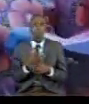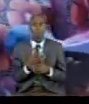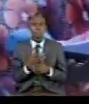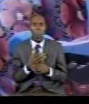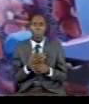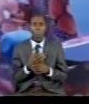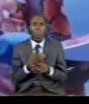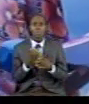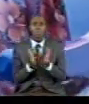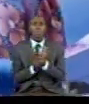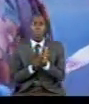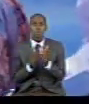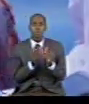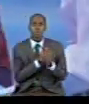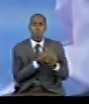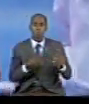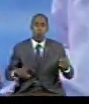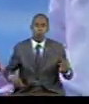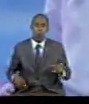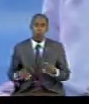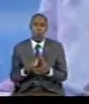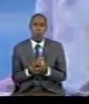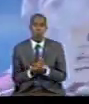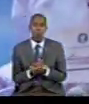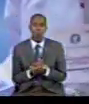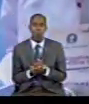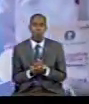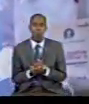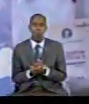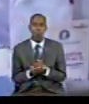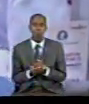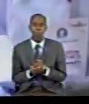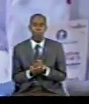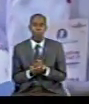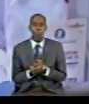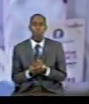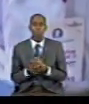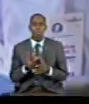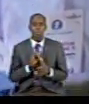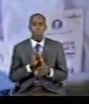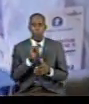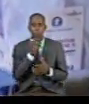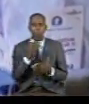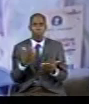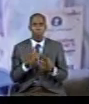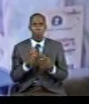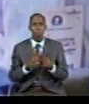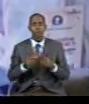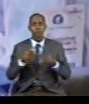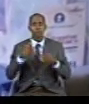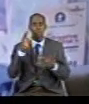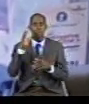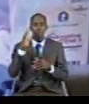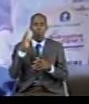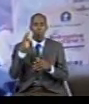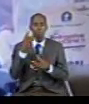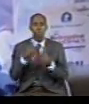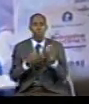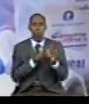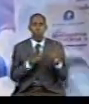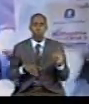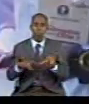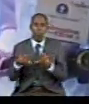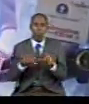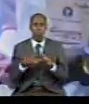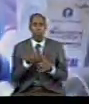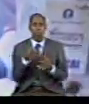Praise the Lord. I'm here to testify what the Lord has done for me. This my son. He with